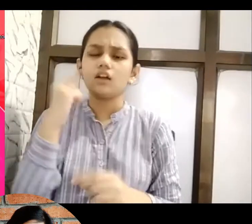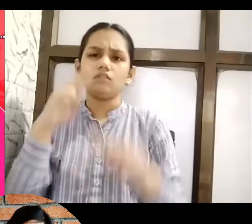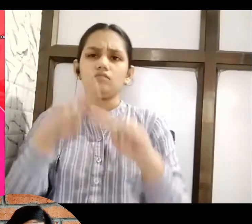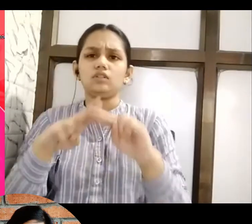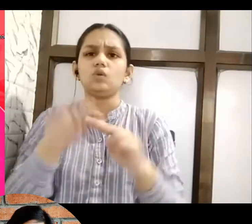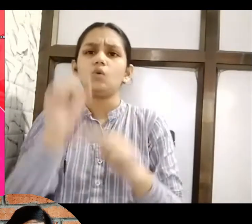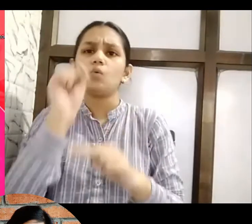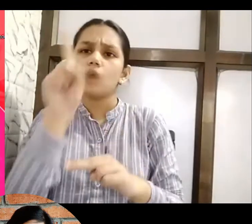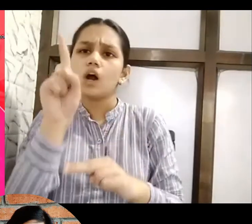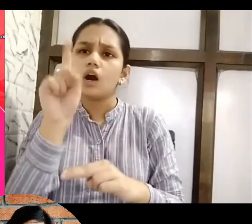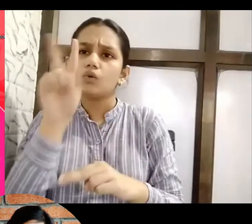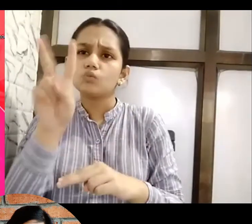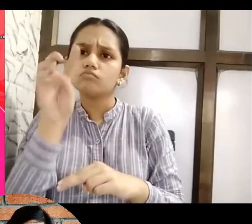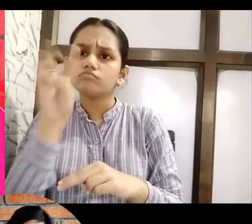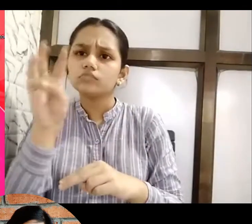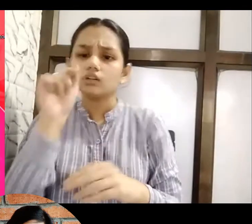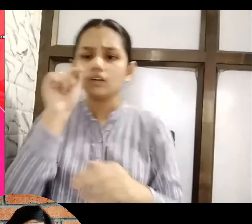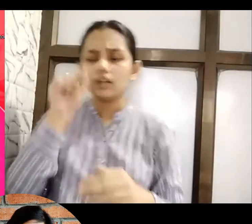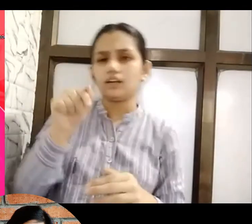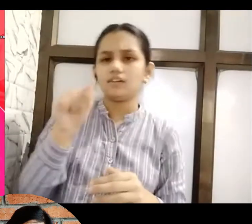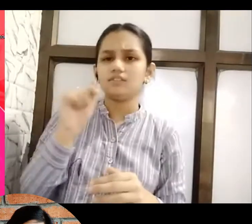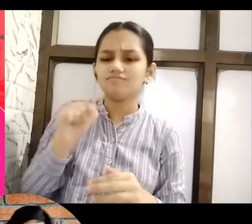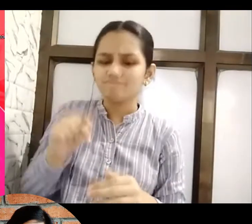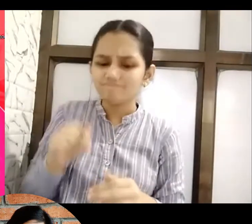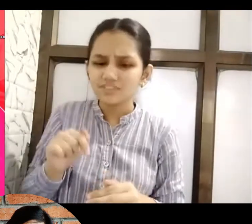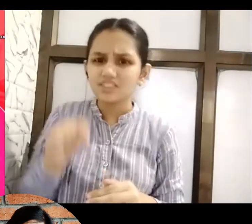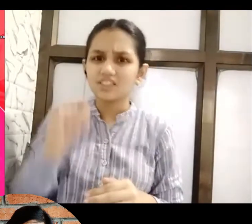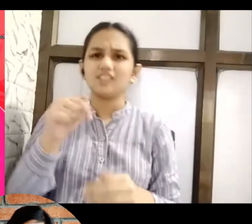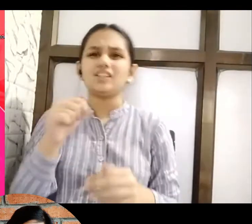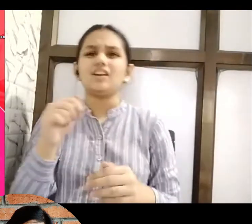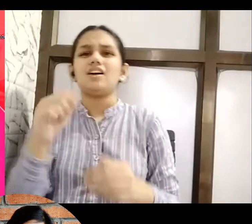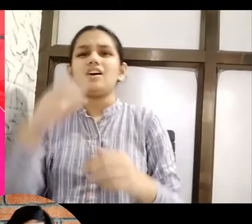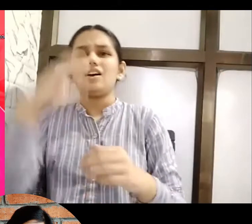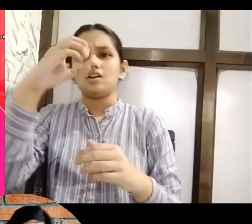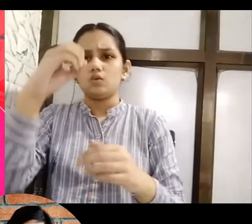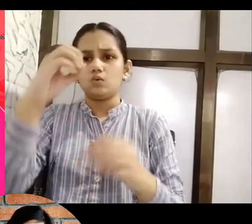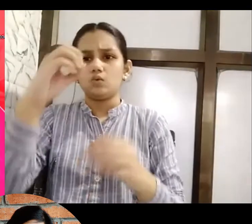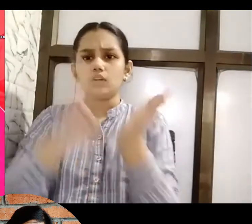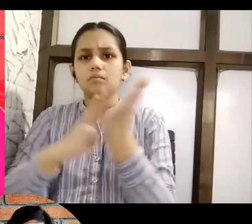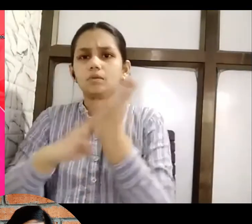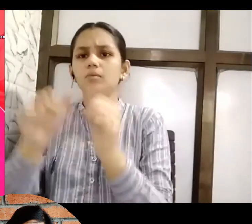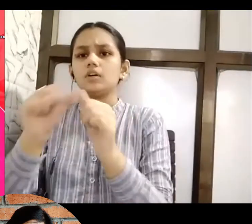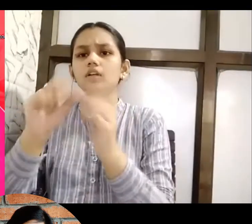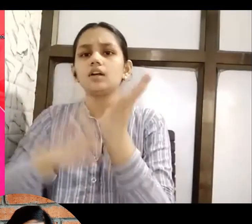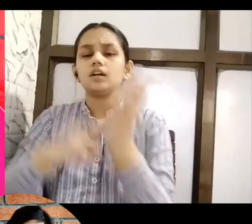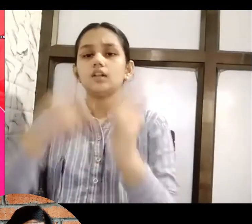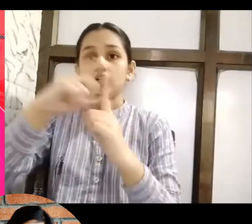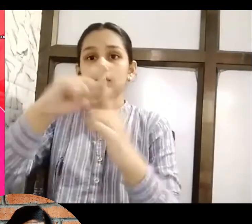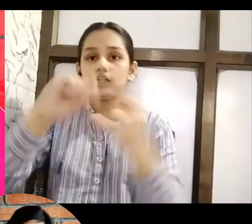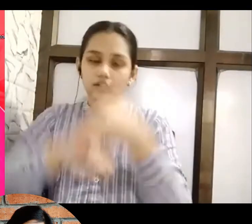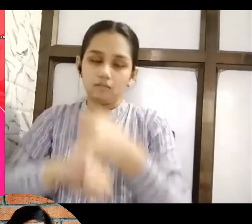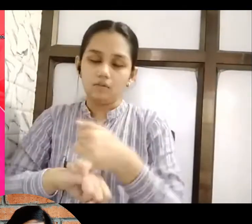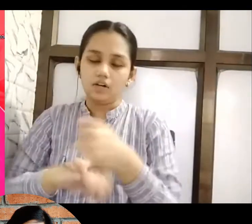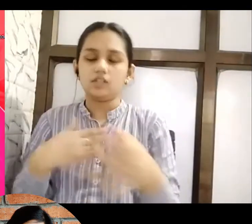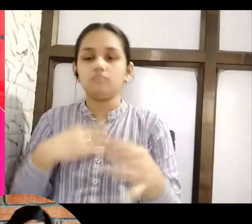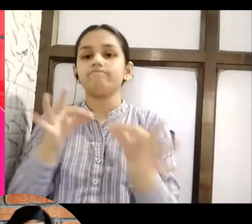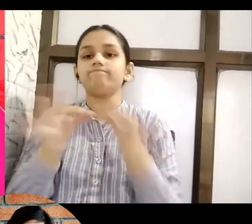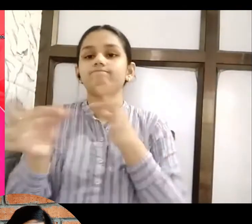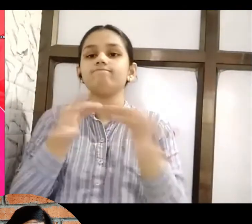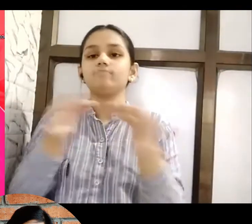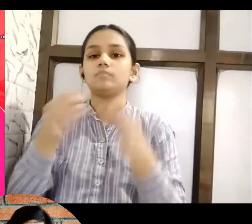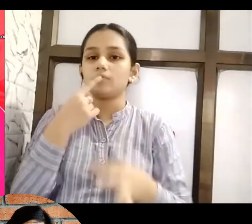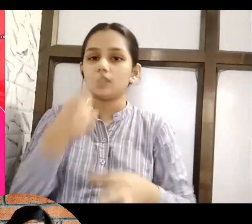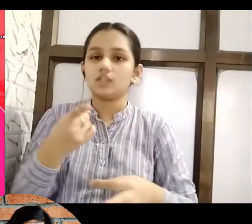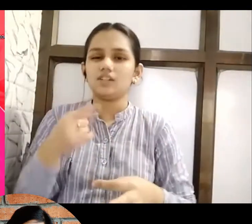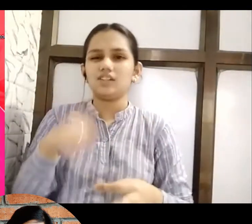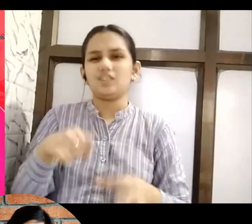me 1, 2, 3. So these are just commands I am explaining to you. Correct? This is not for you to